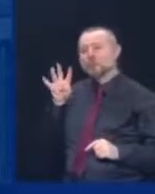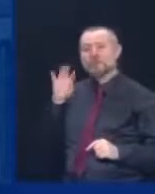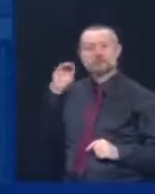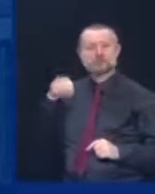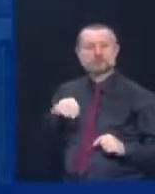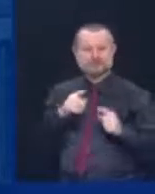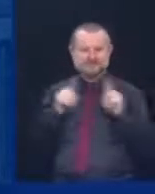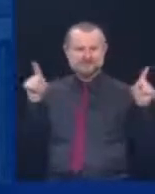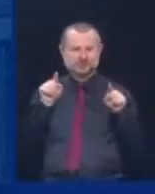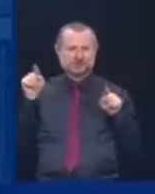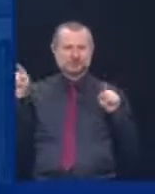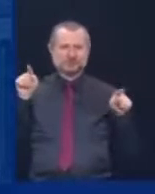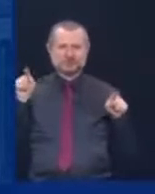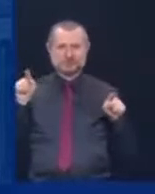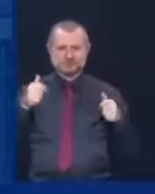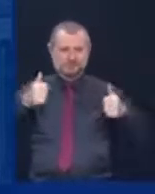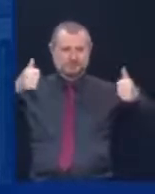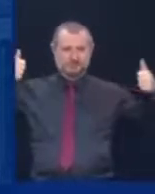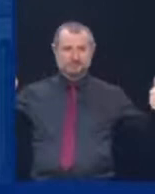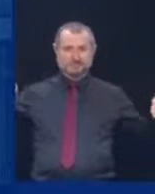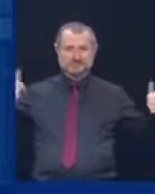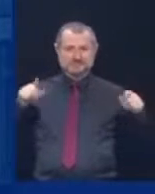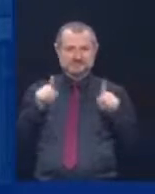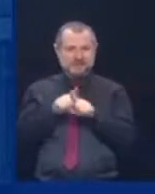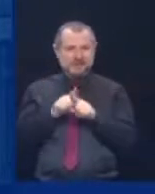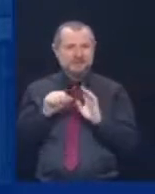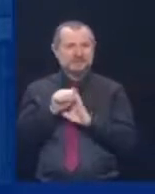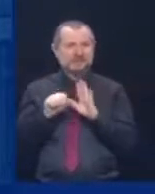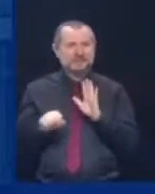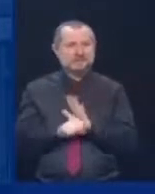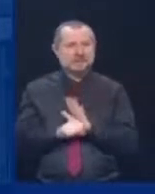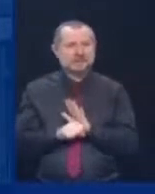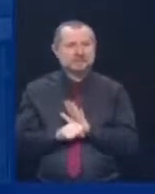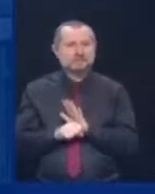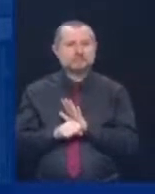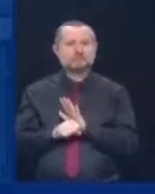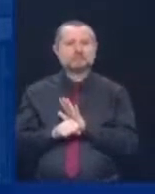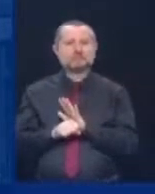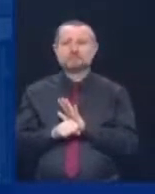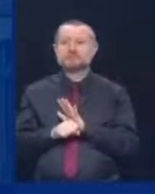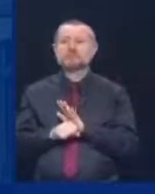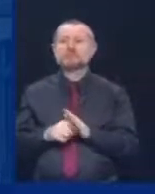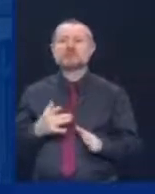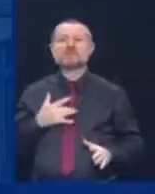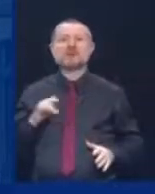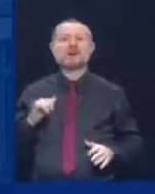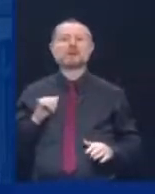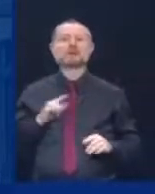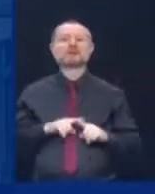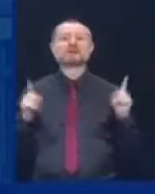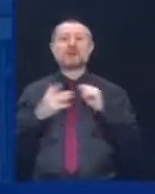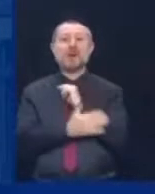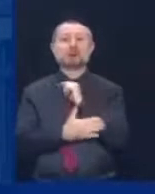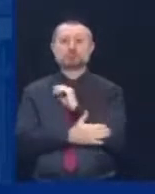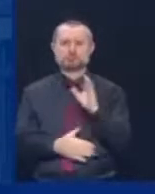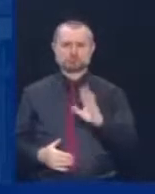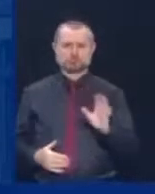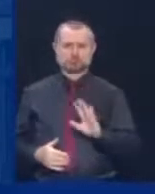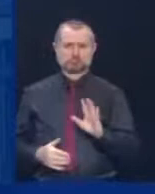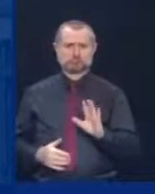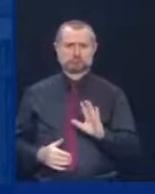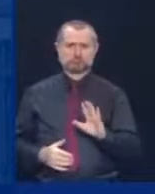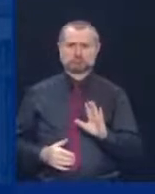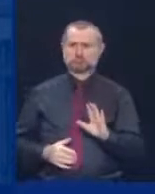Those may as well be different states. They may as well be different countries, by the way. So the question